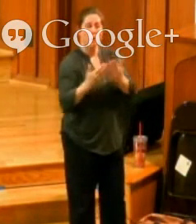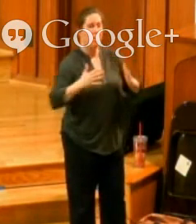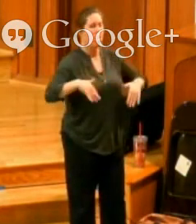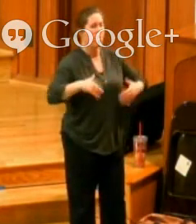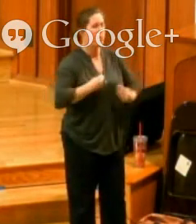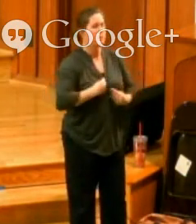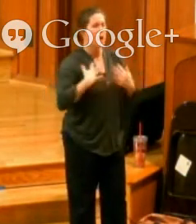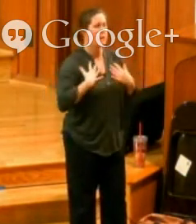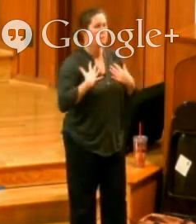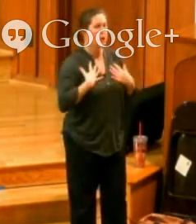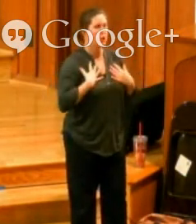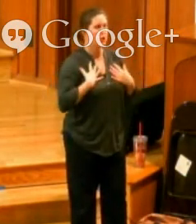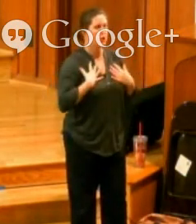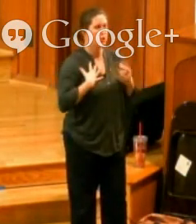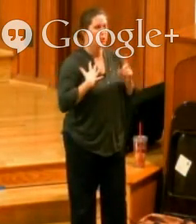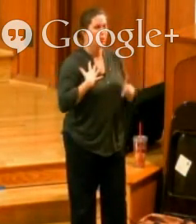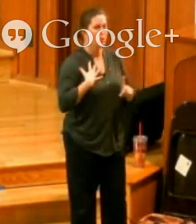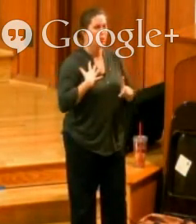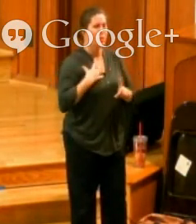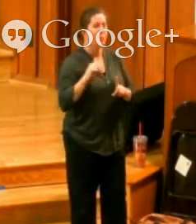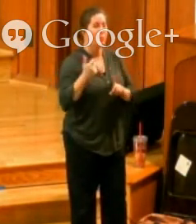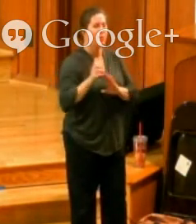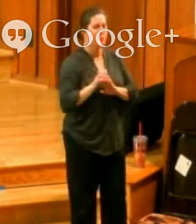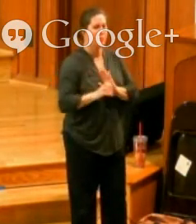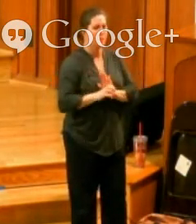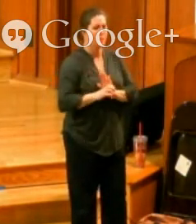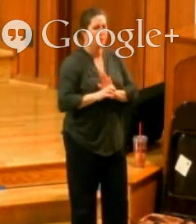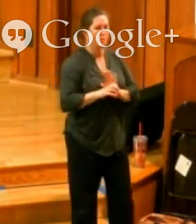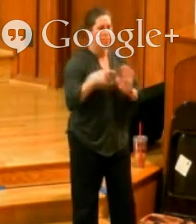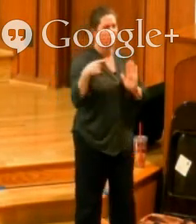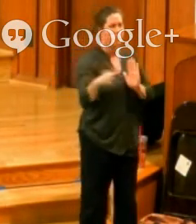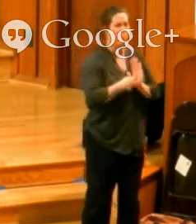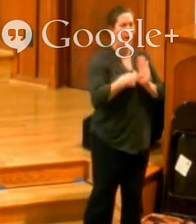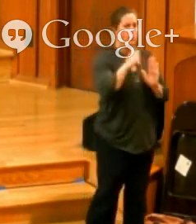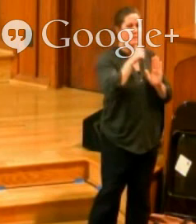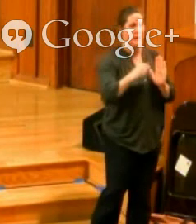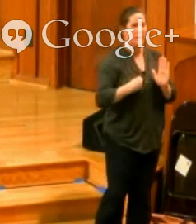The Ten Commandments. Why was the Ten Commandments not inspired?